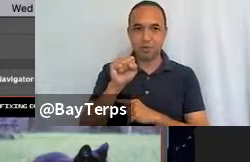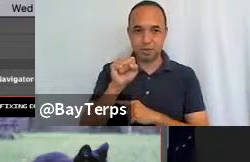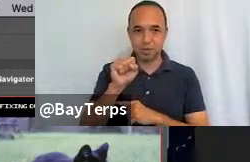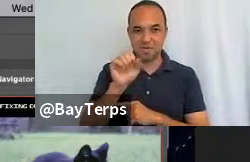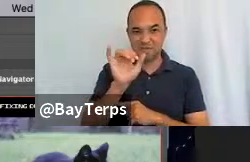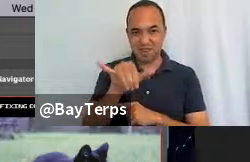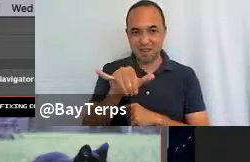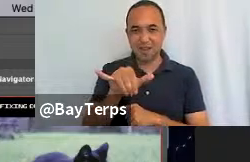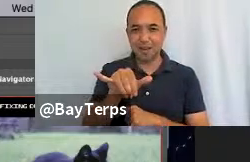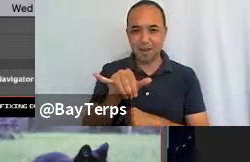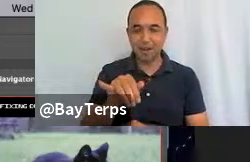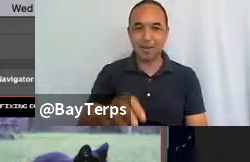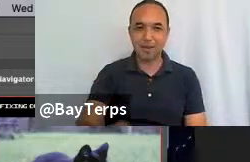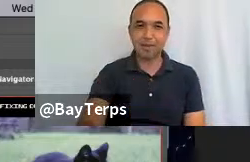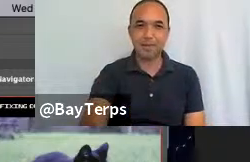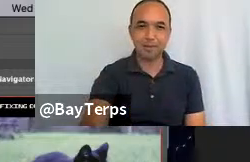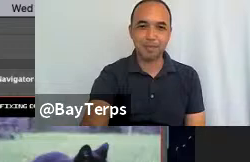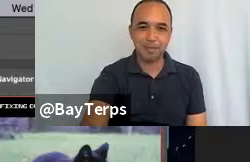like that.